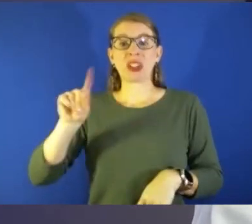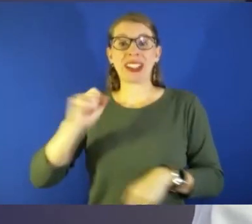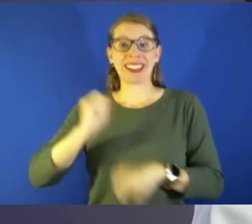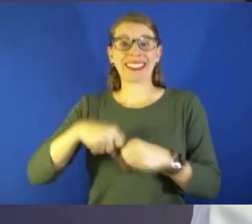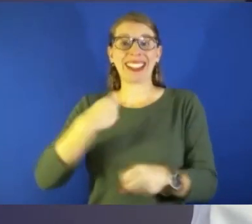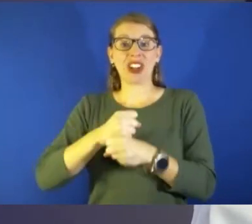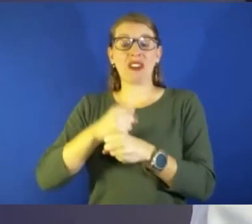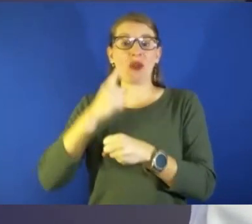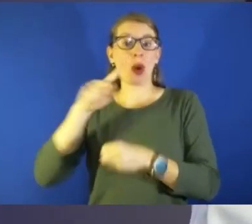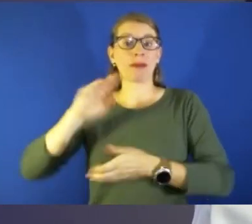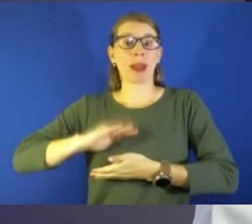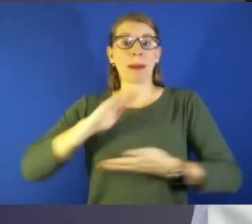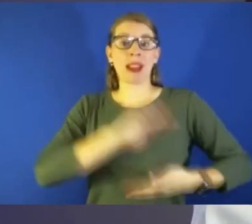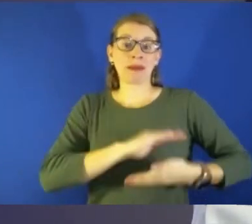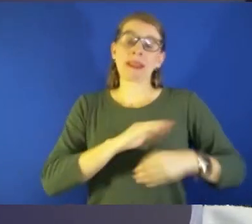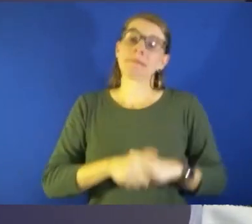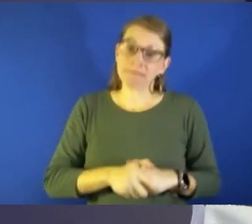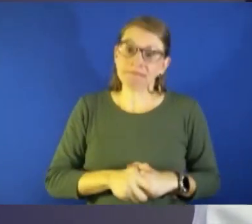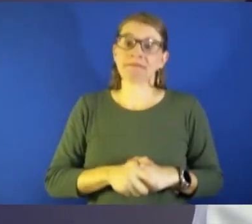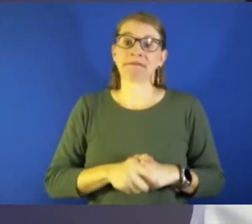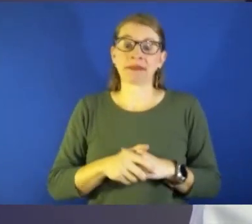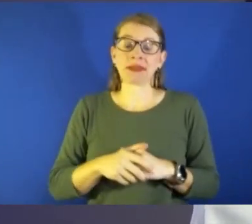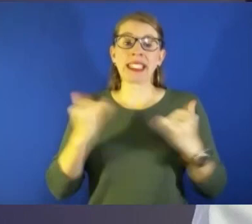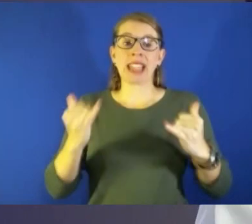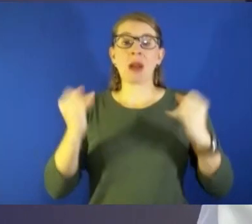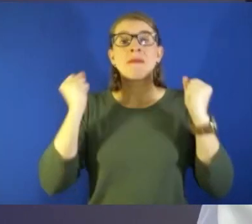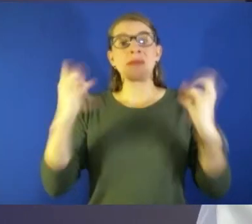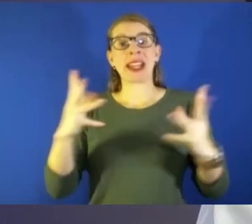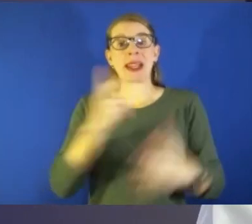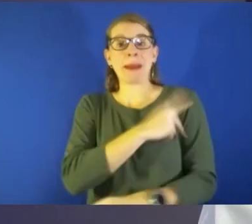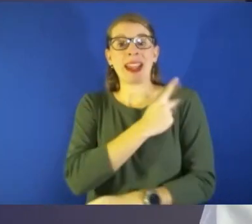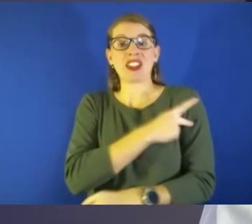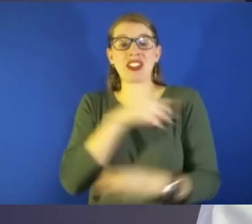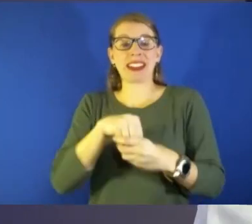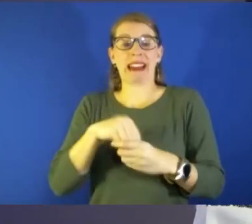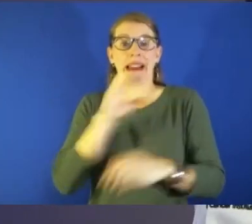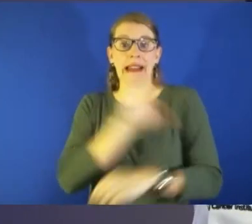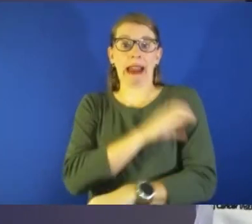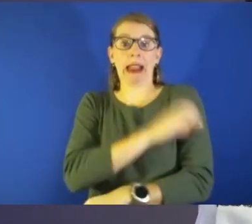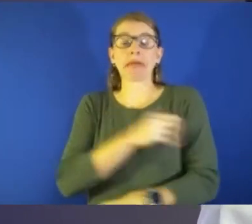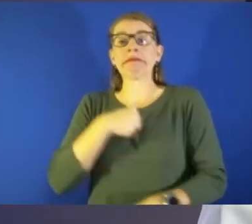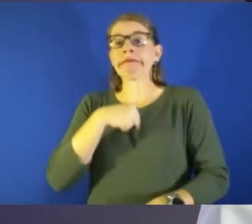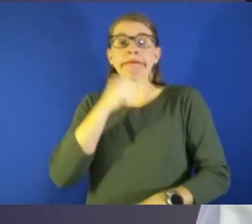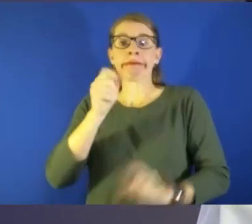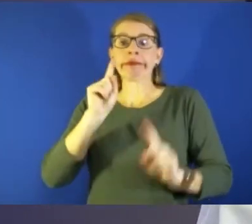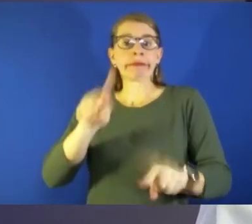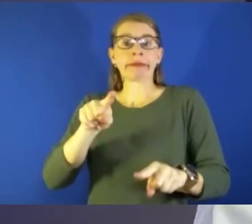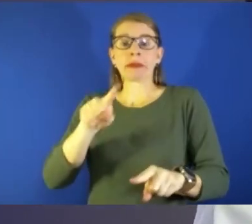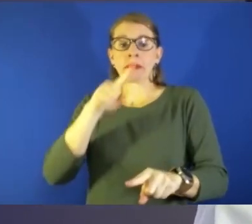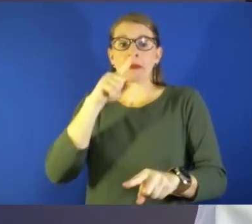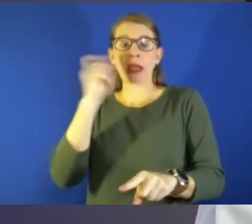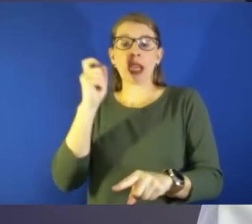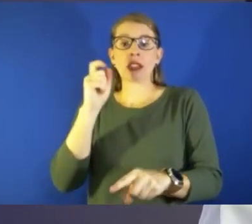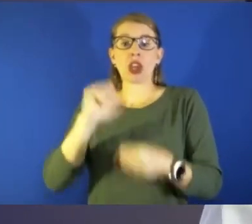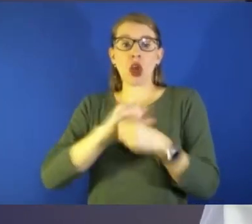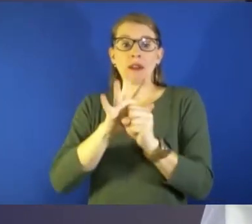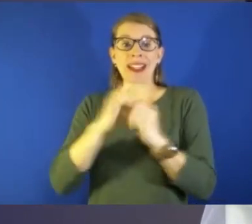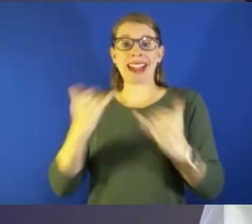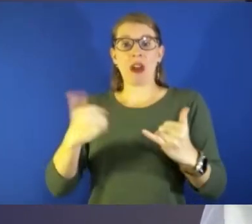we are seeing I see a lot of patients in clinic that say, I didn't go last year because of COVID, and now I'm here and